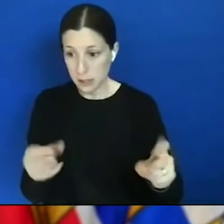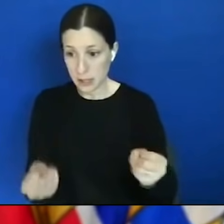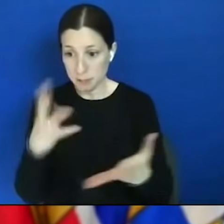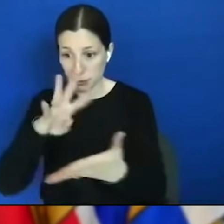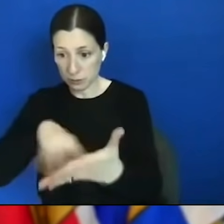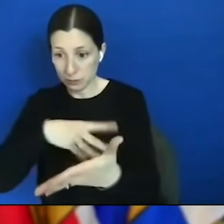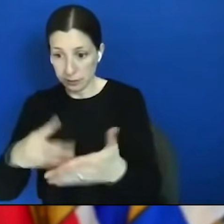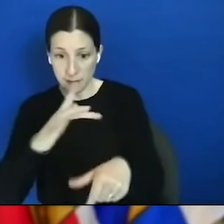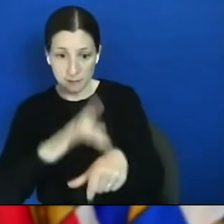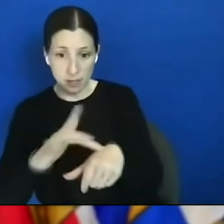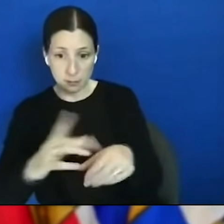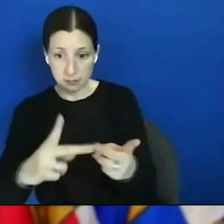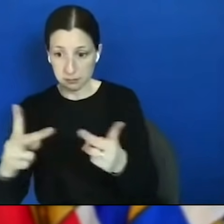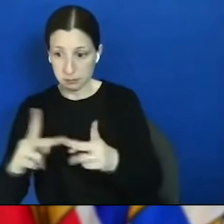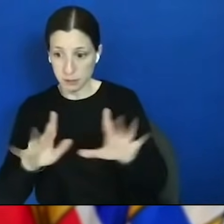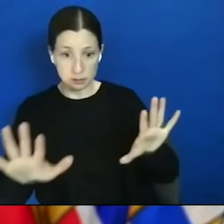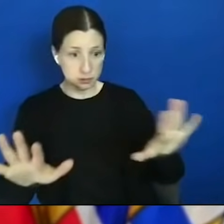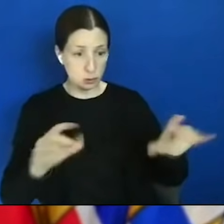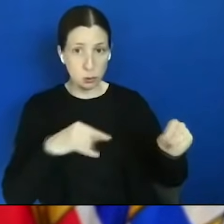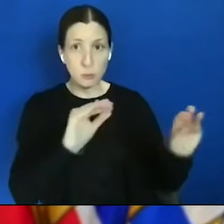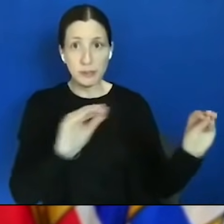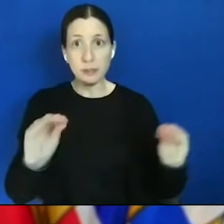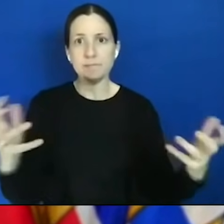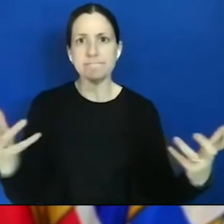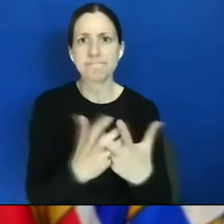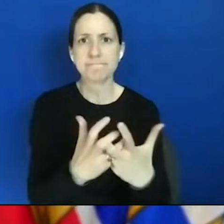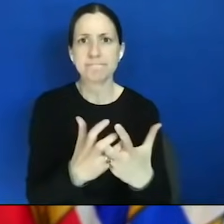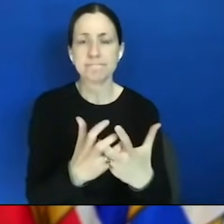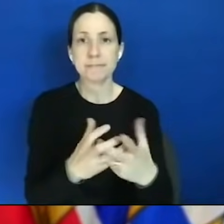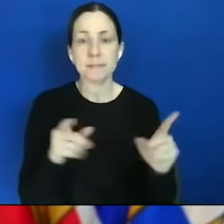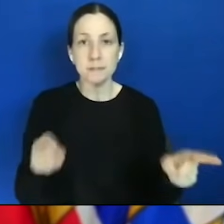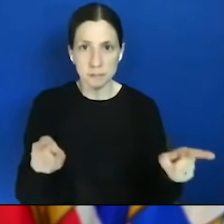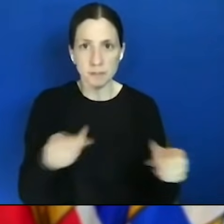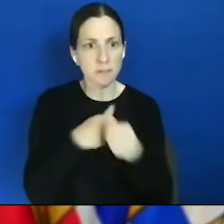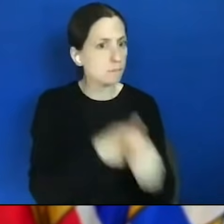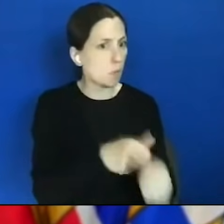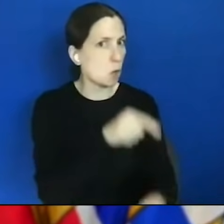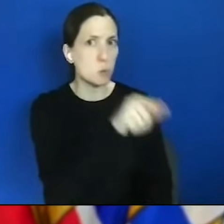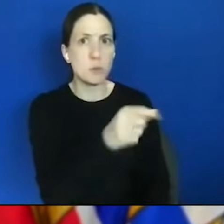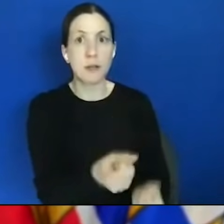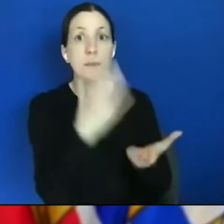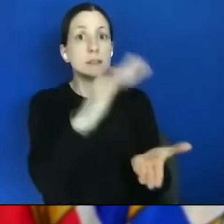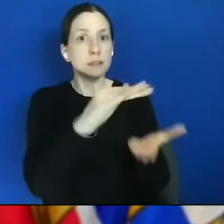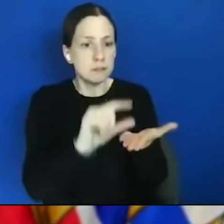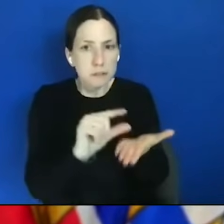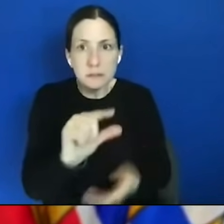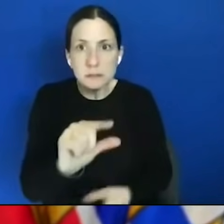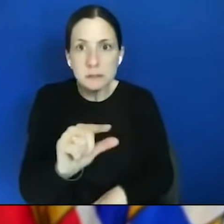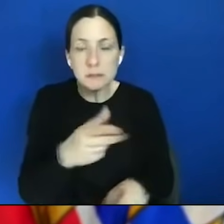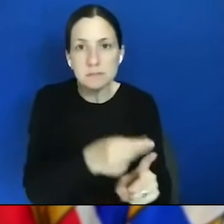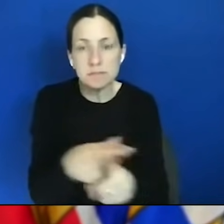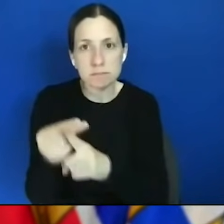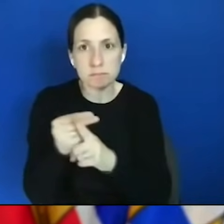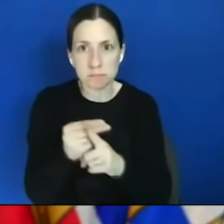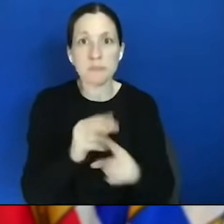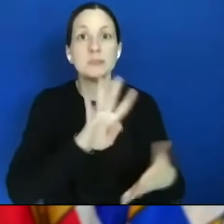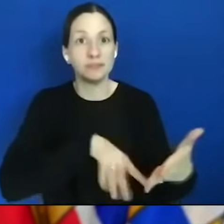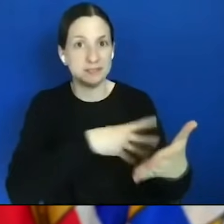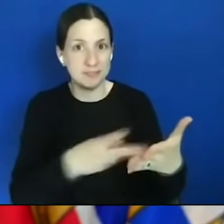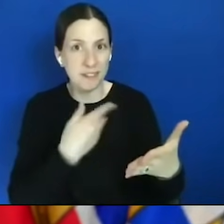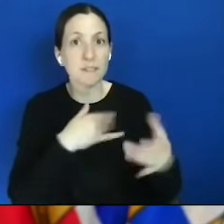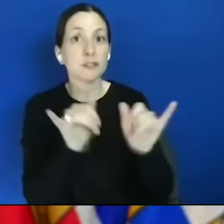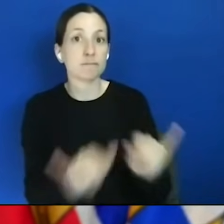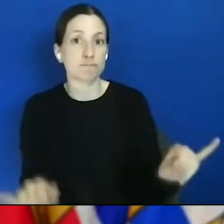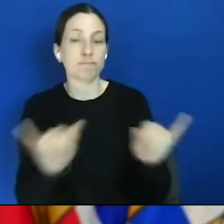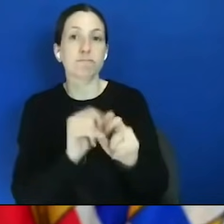week. And the clinic teams are using every last dose. We've talked before about the schedules. We have now regular schedules